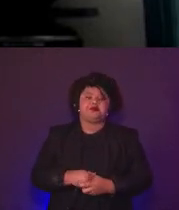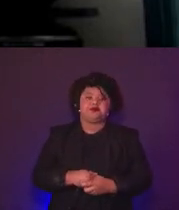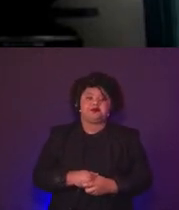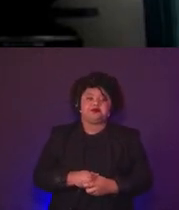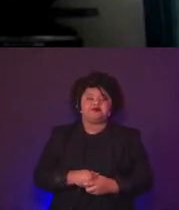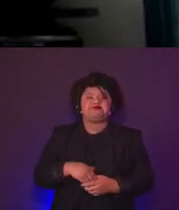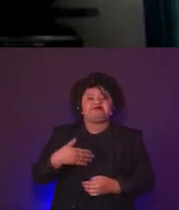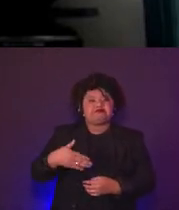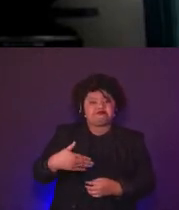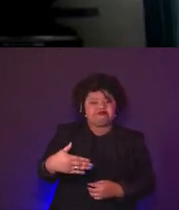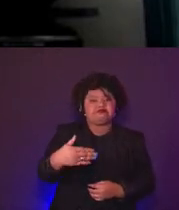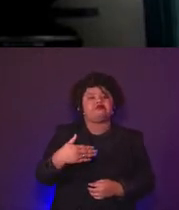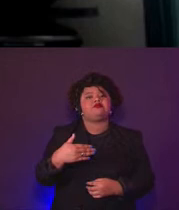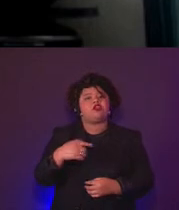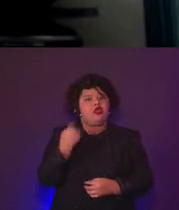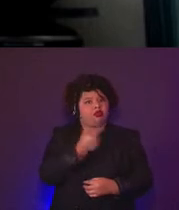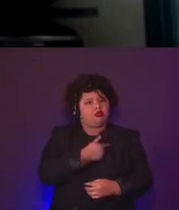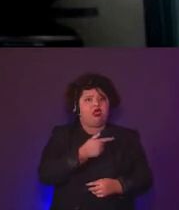these cases